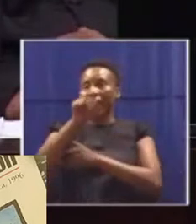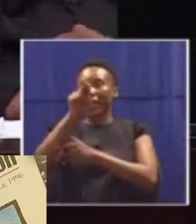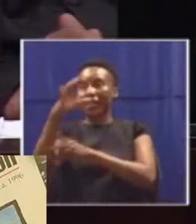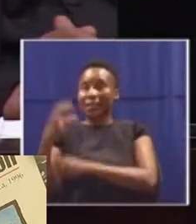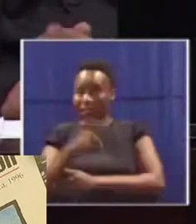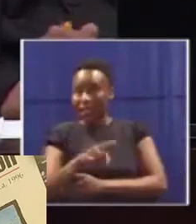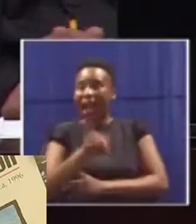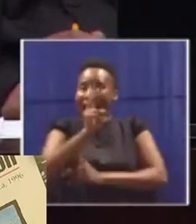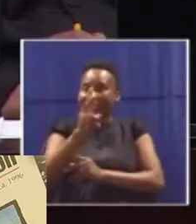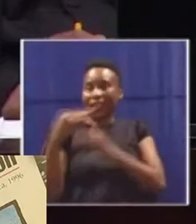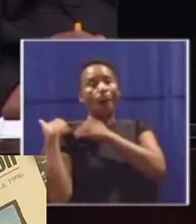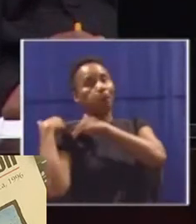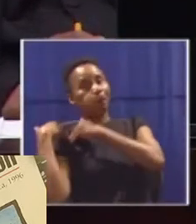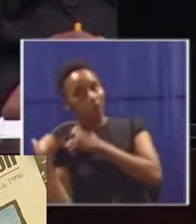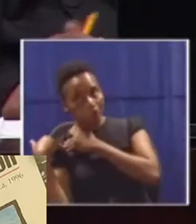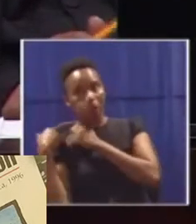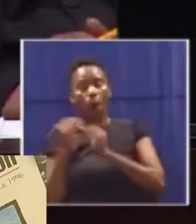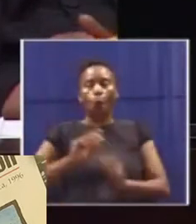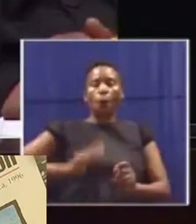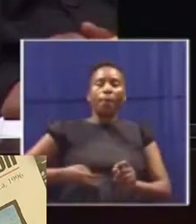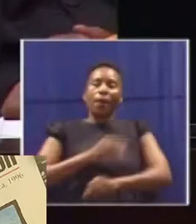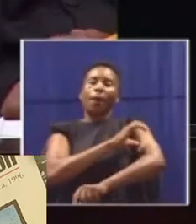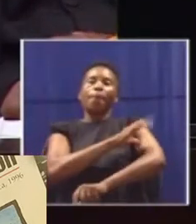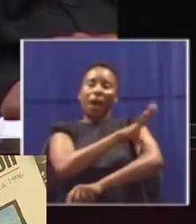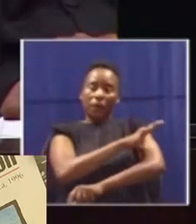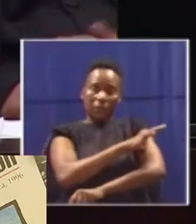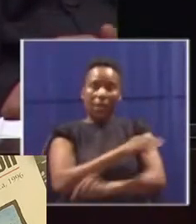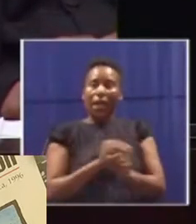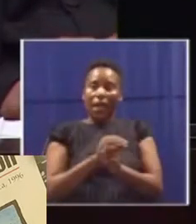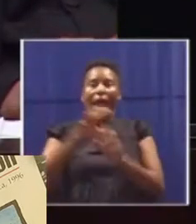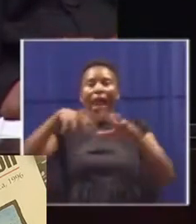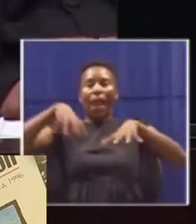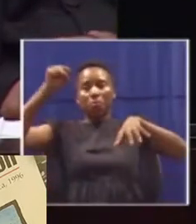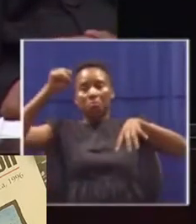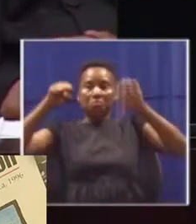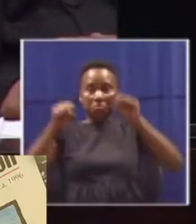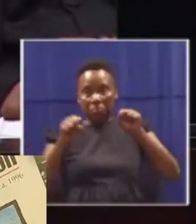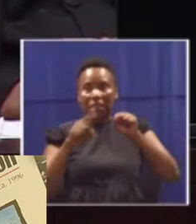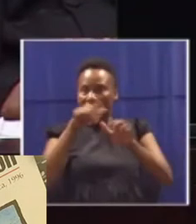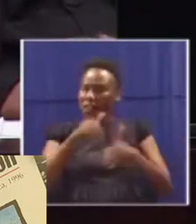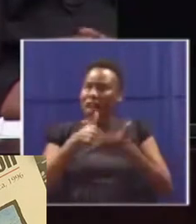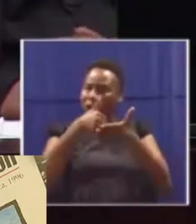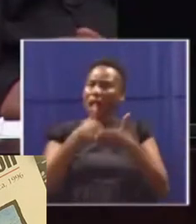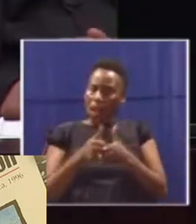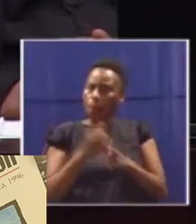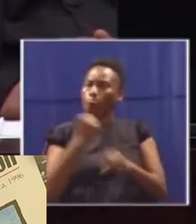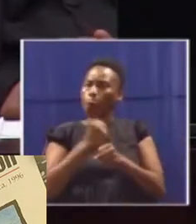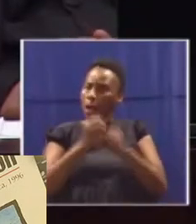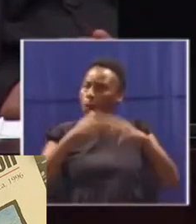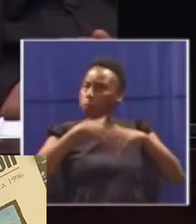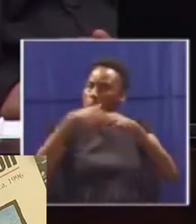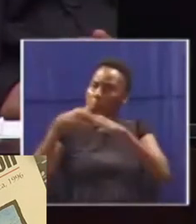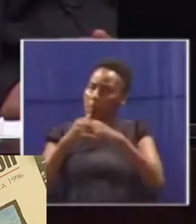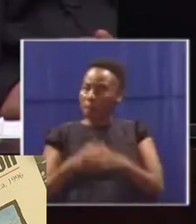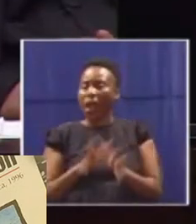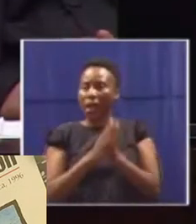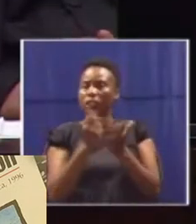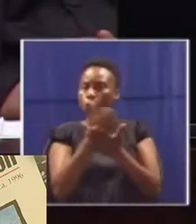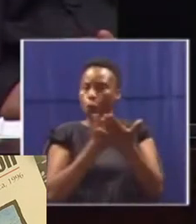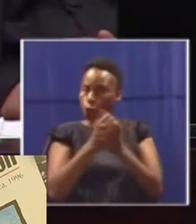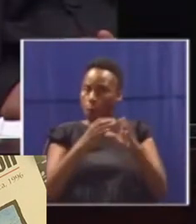is another burden on women empowerment. A lack of electricity does not only hamper job creation and economic growth, it